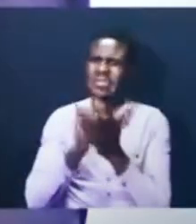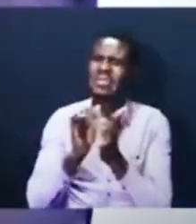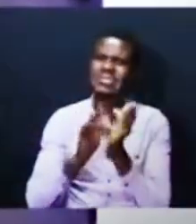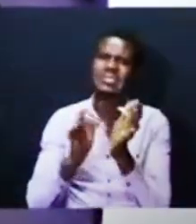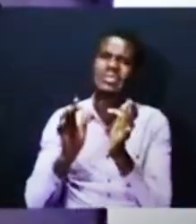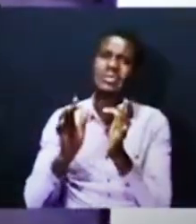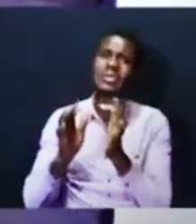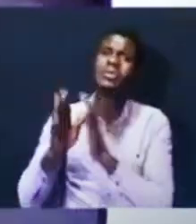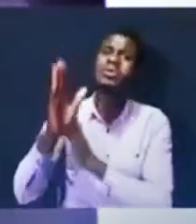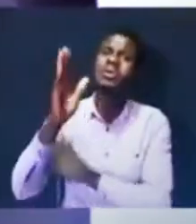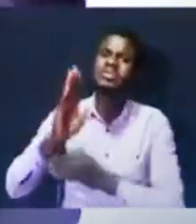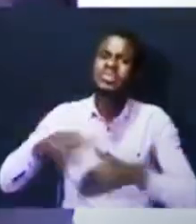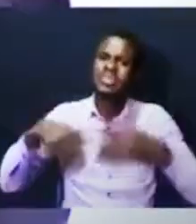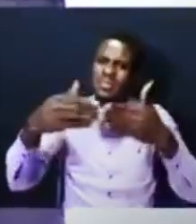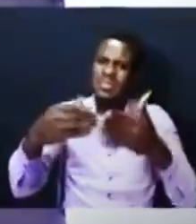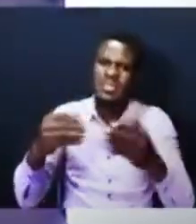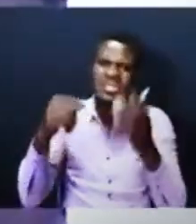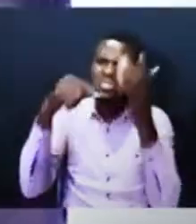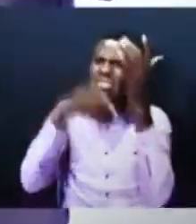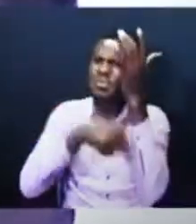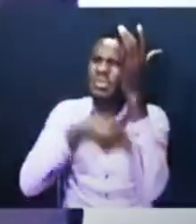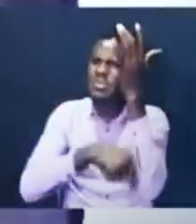great insight into this.